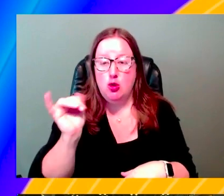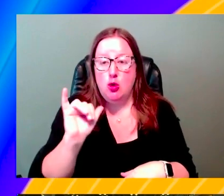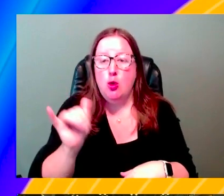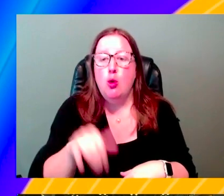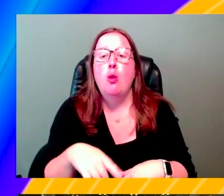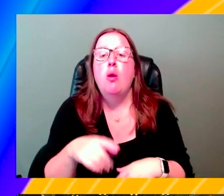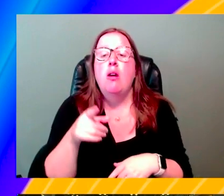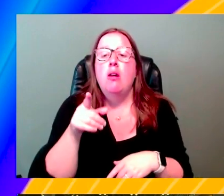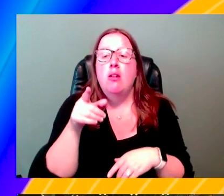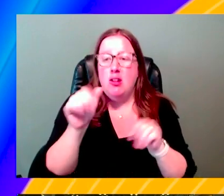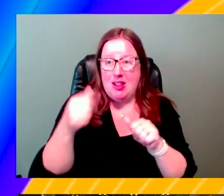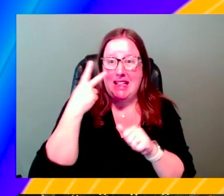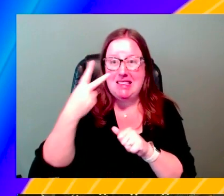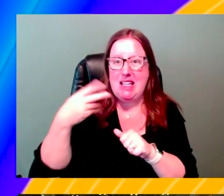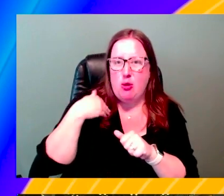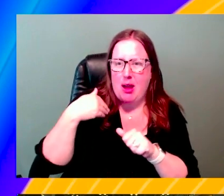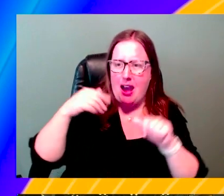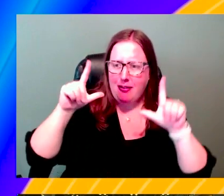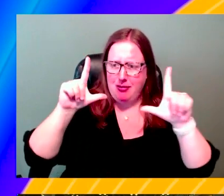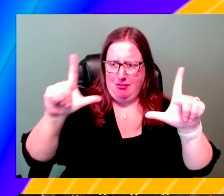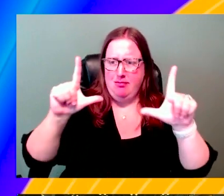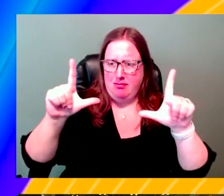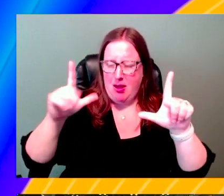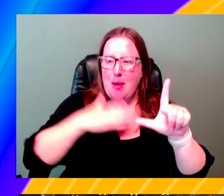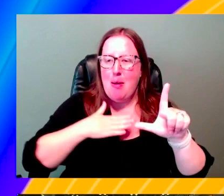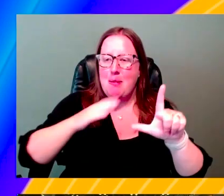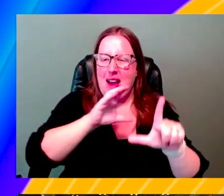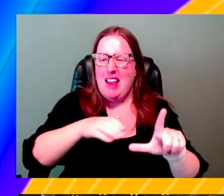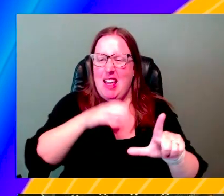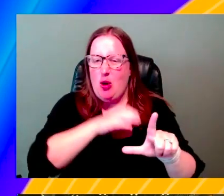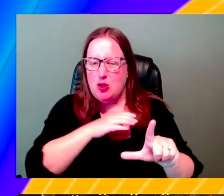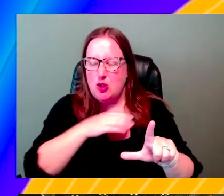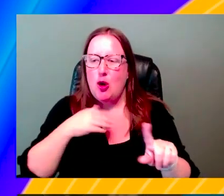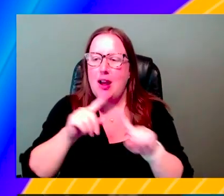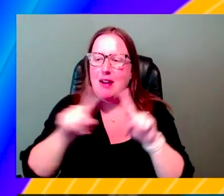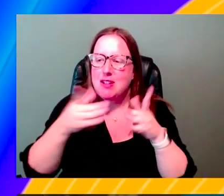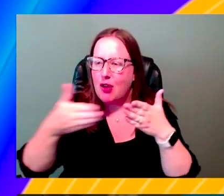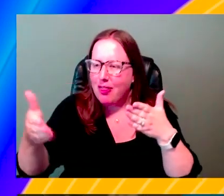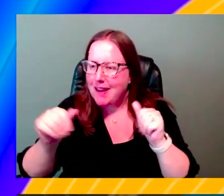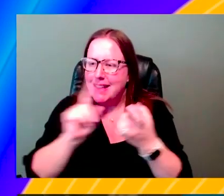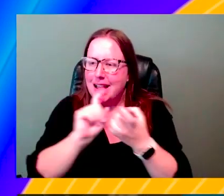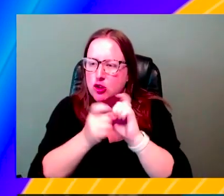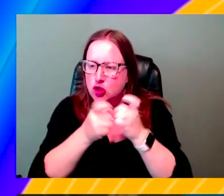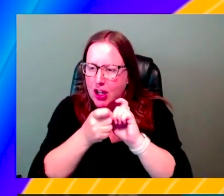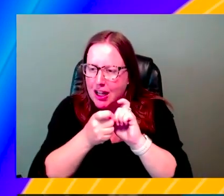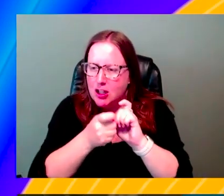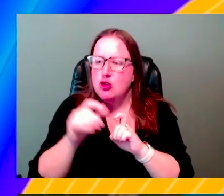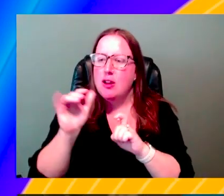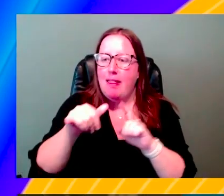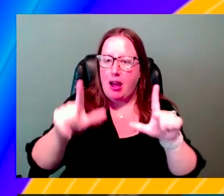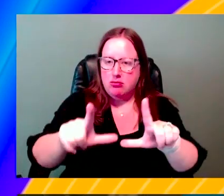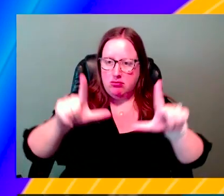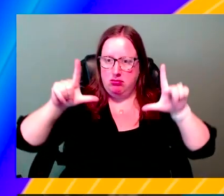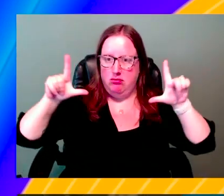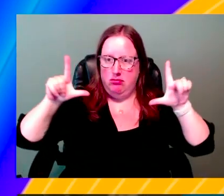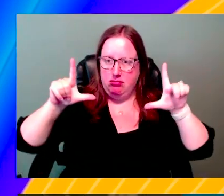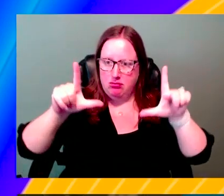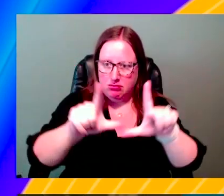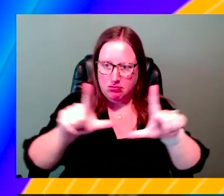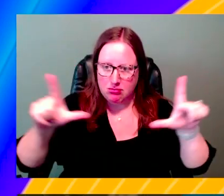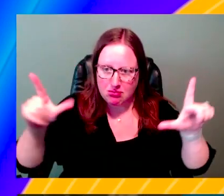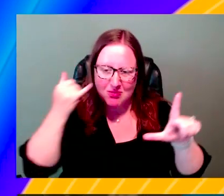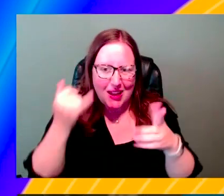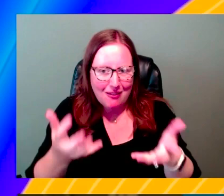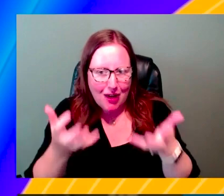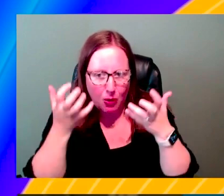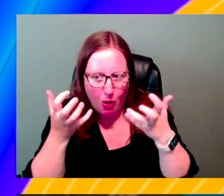I've got a close-up shot on my character, and there's a bunch of different things I can change. So I can change the field of view if I want to get closer on the character. I can change